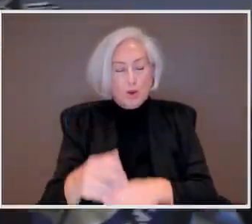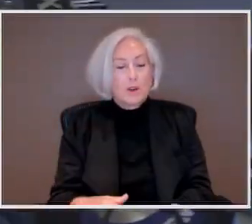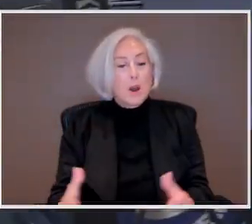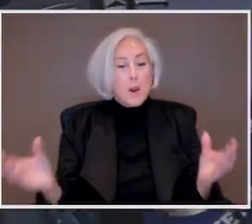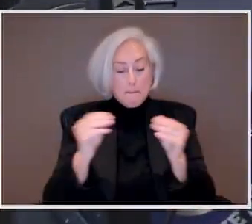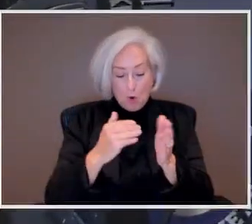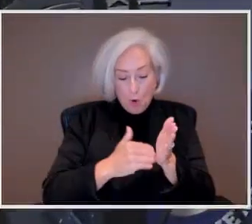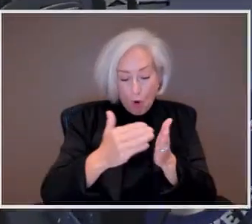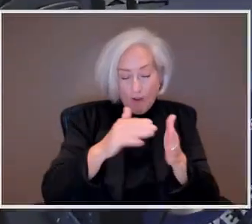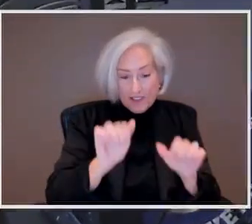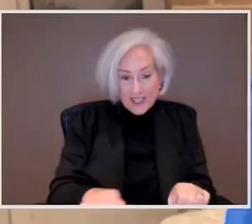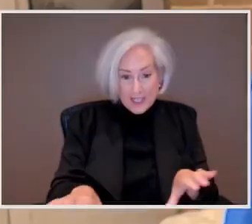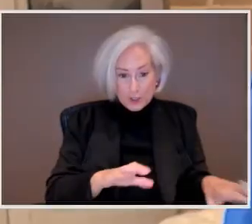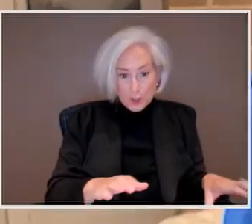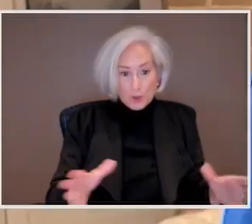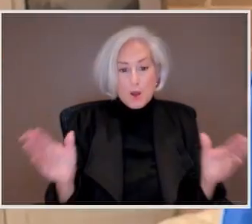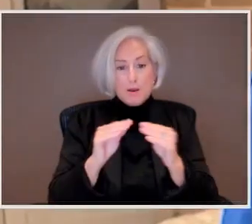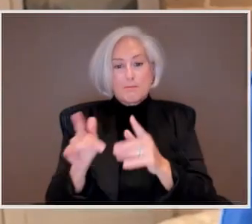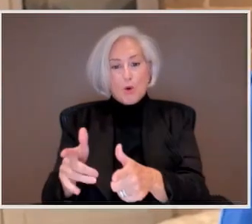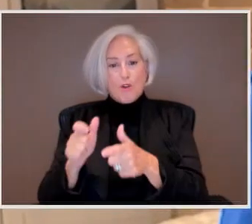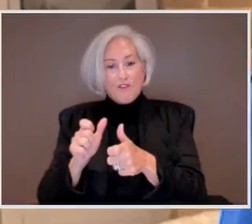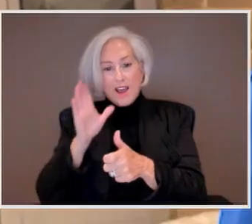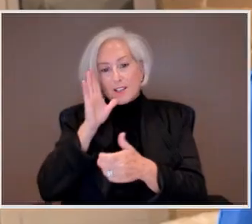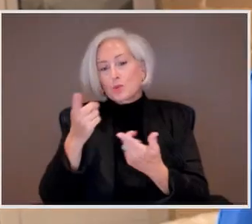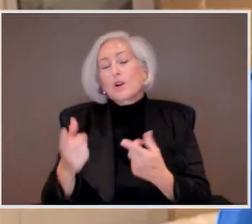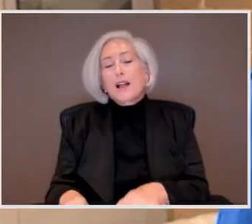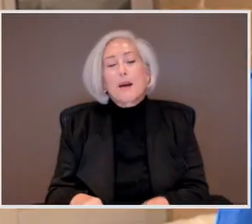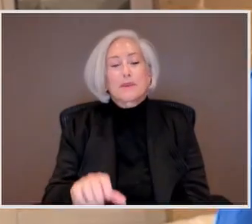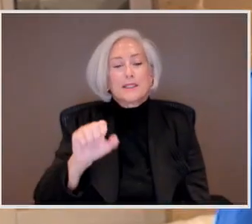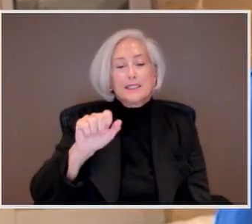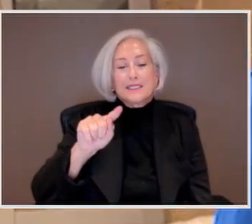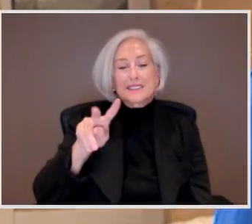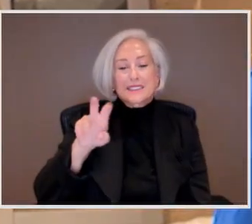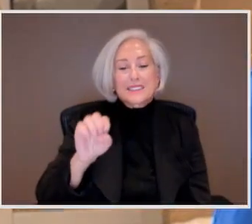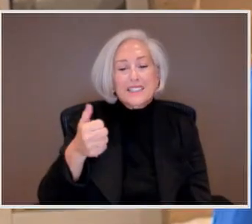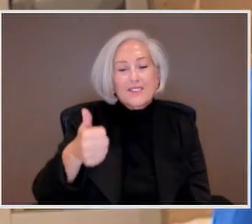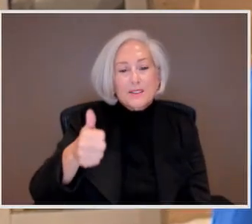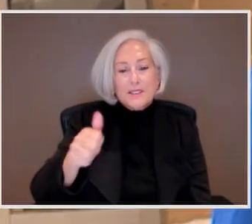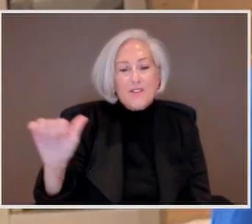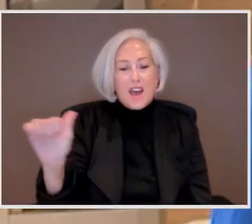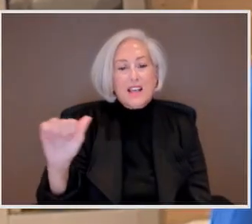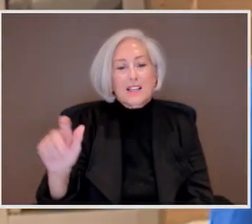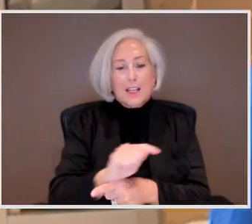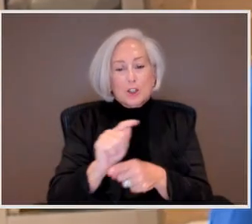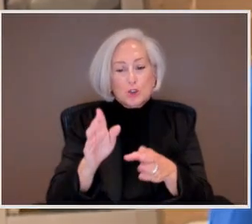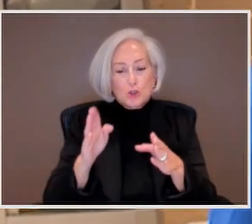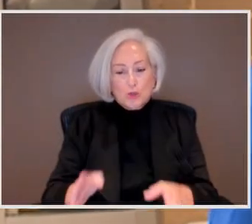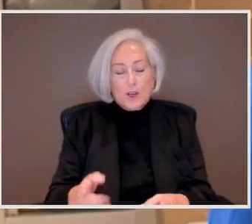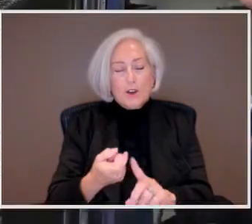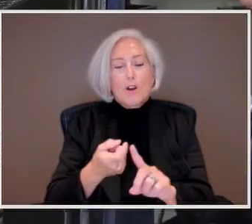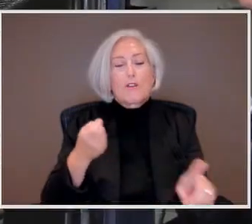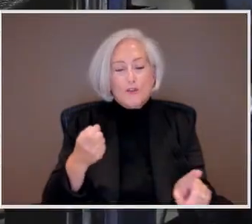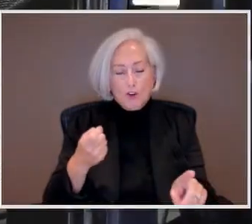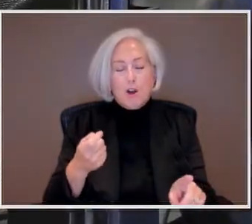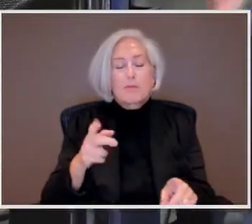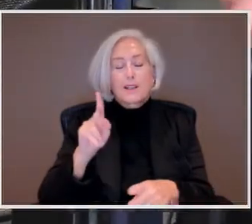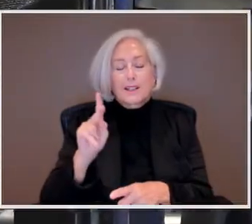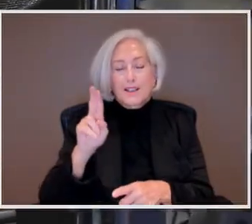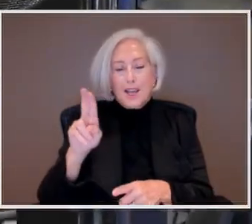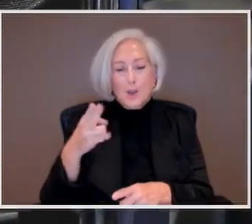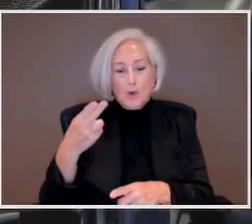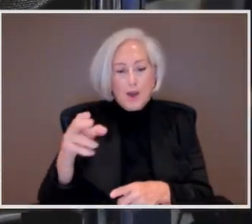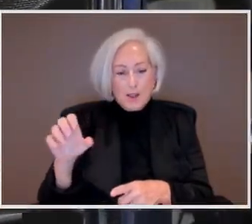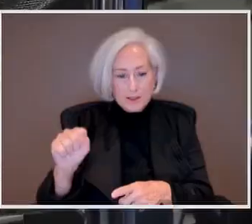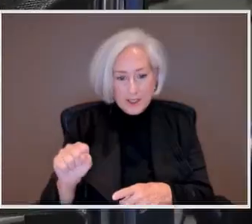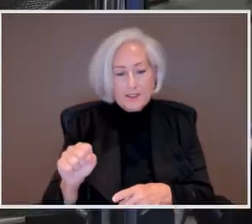would go. Steve is one of several athletic trainers through the health system's youth sports program who works directly at the